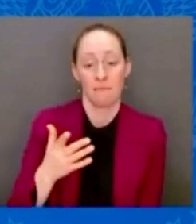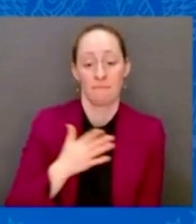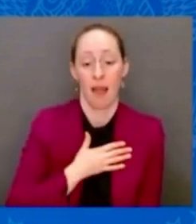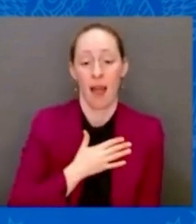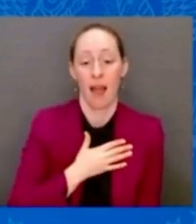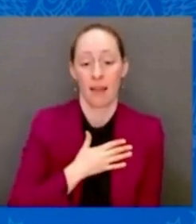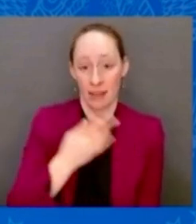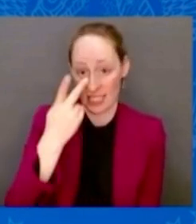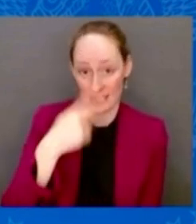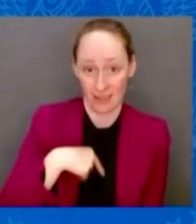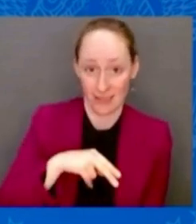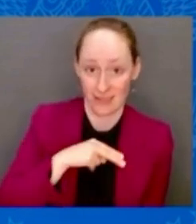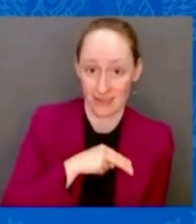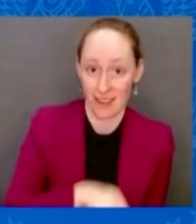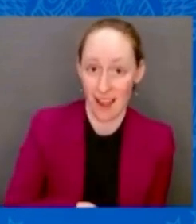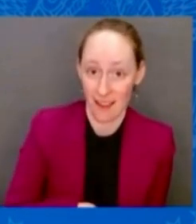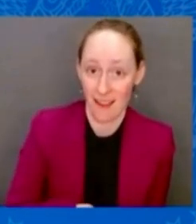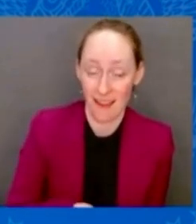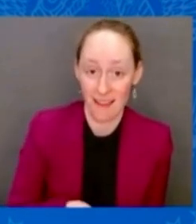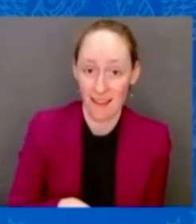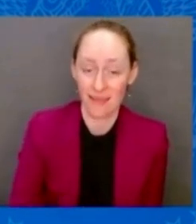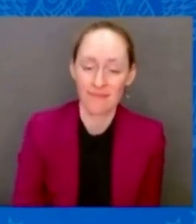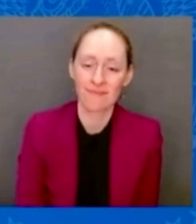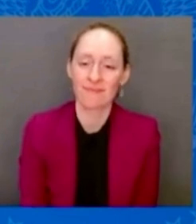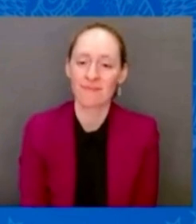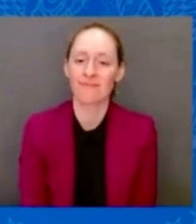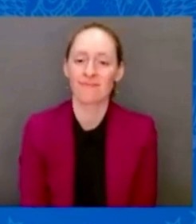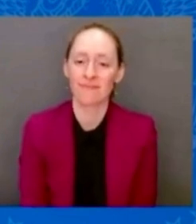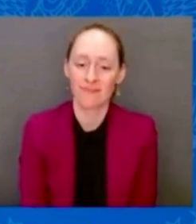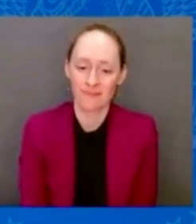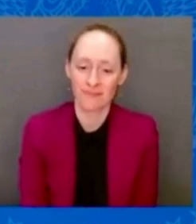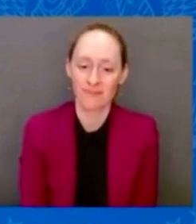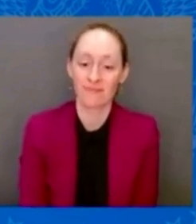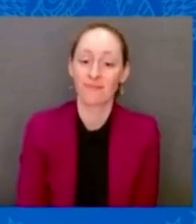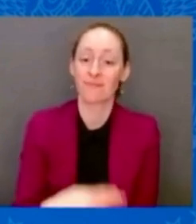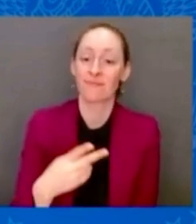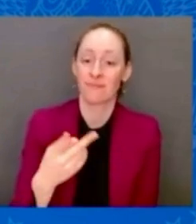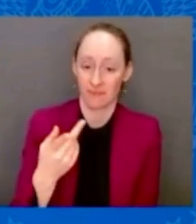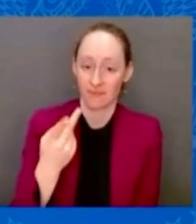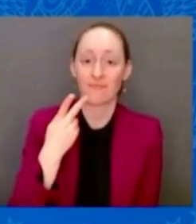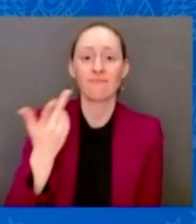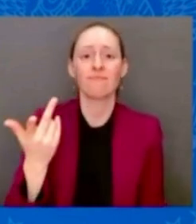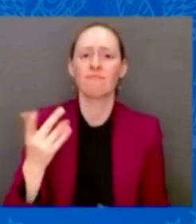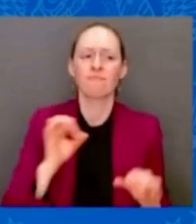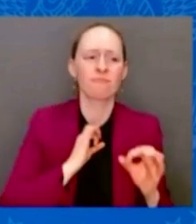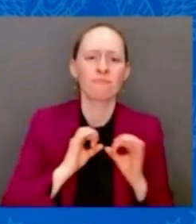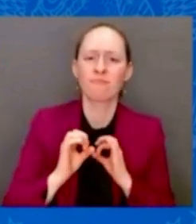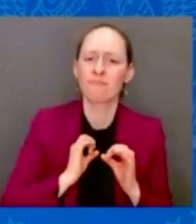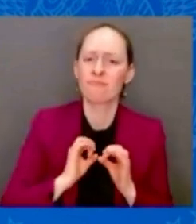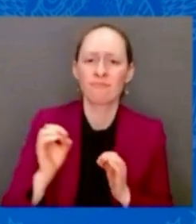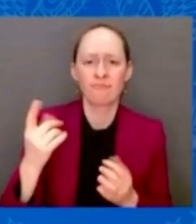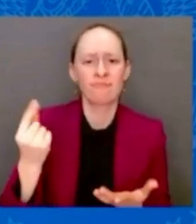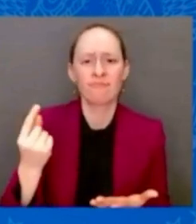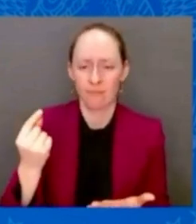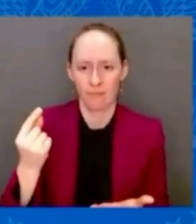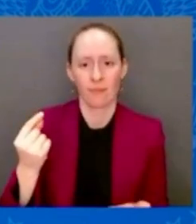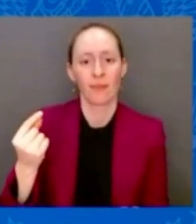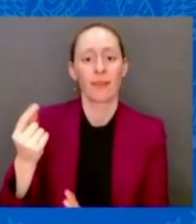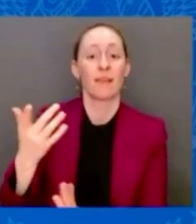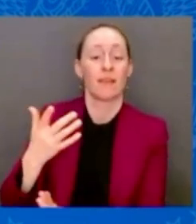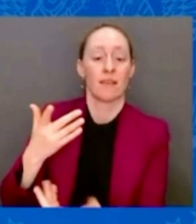organization my son set up before he died for abused children. Well, you know, he, like many of